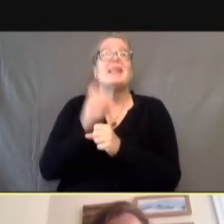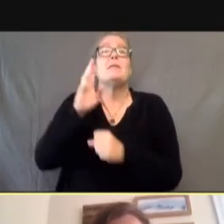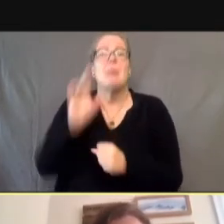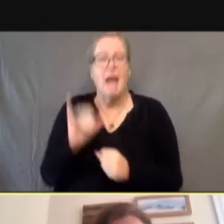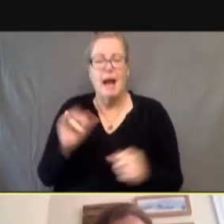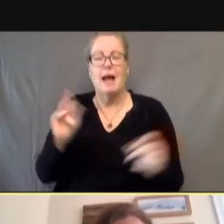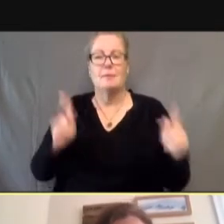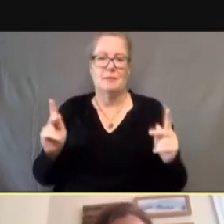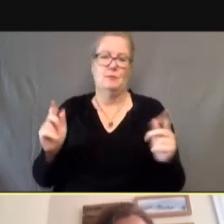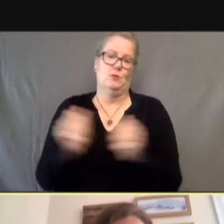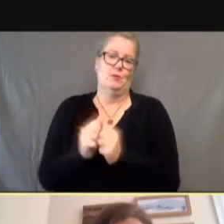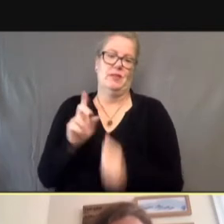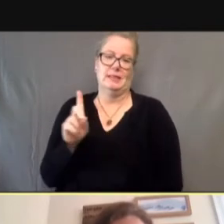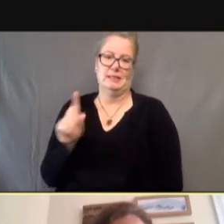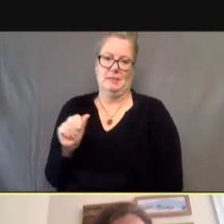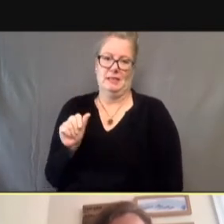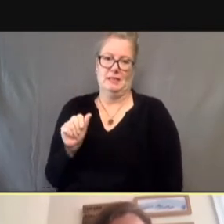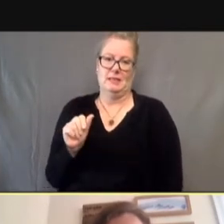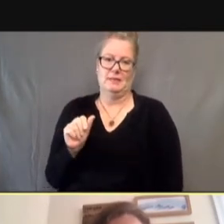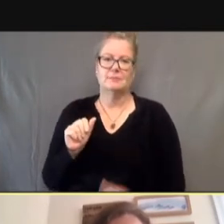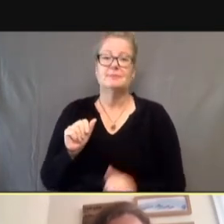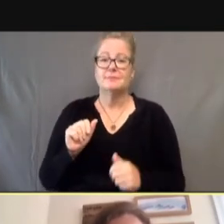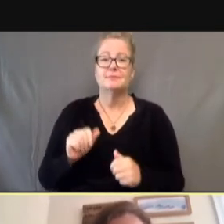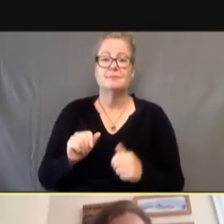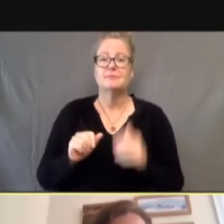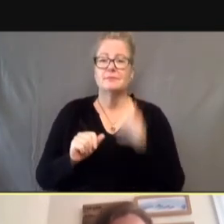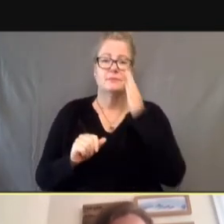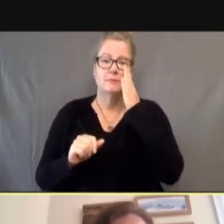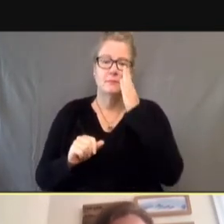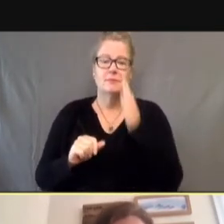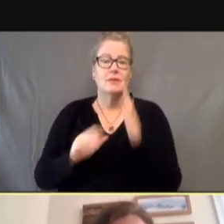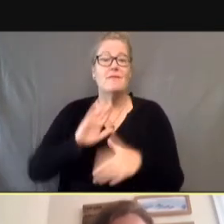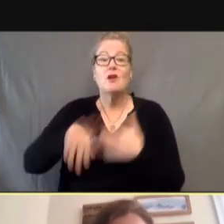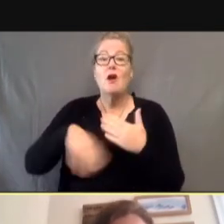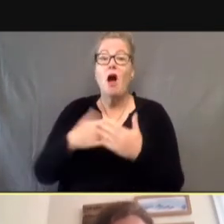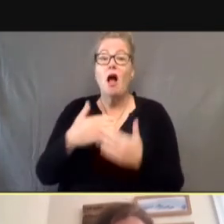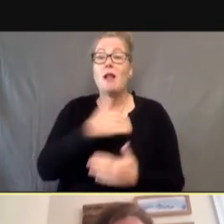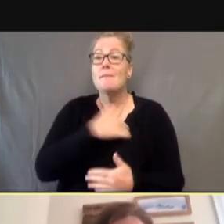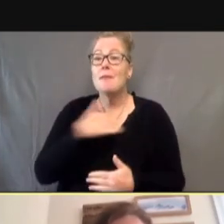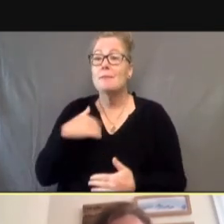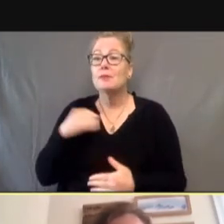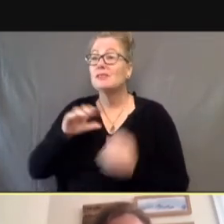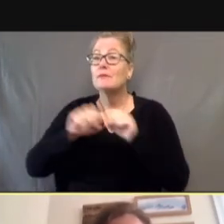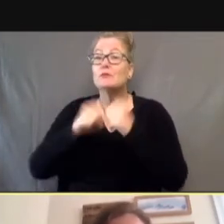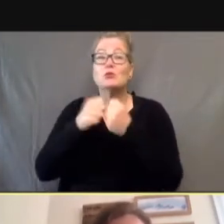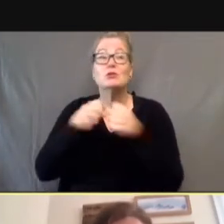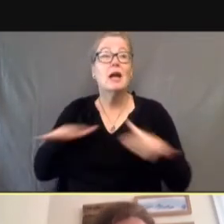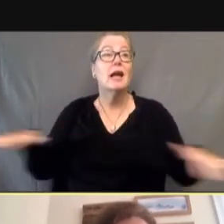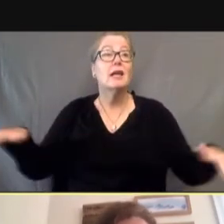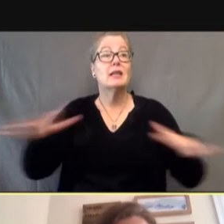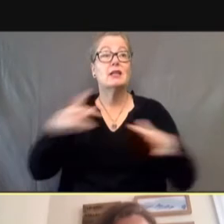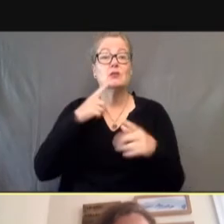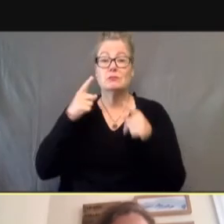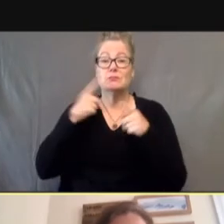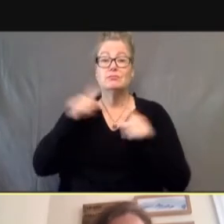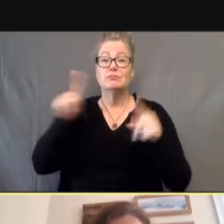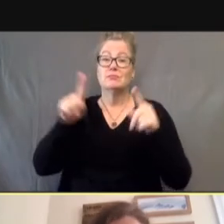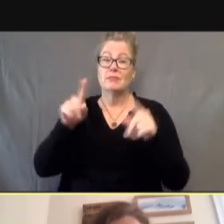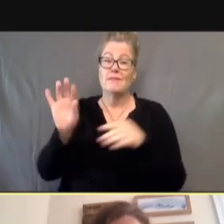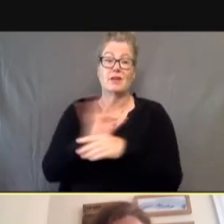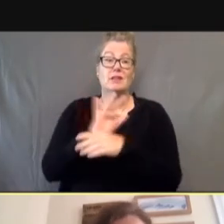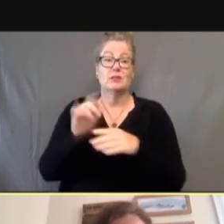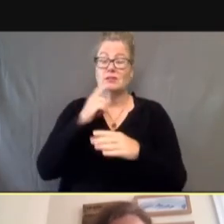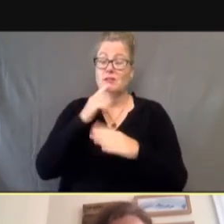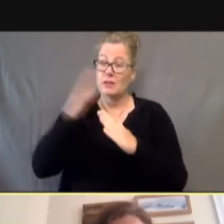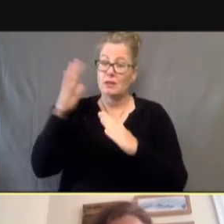of an environment that is not built for all members of a society to be able to function to their fullest ability. Under this